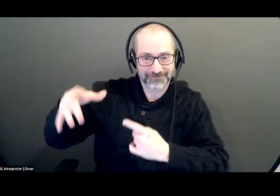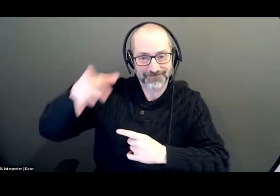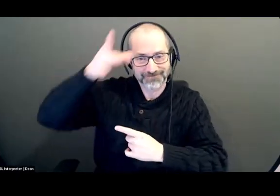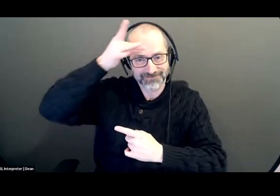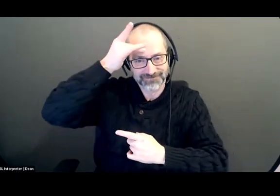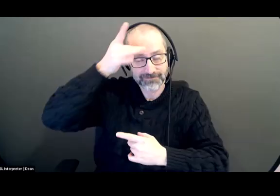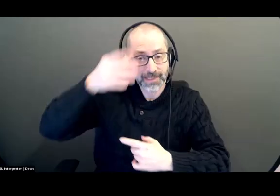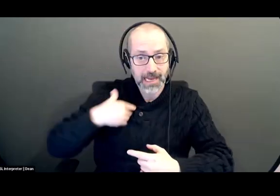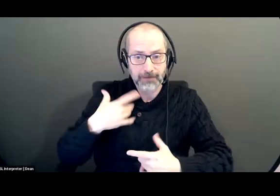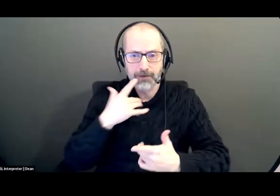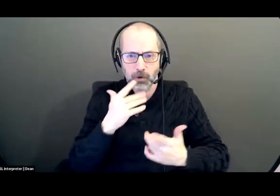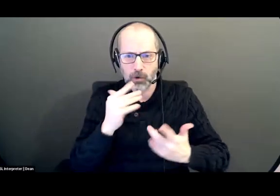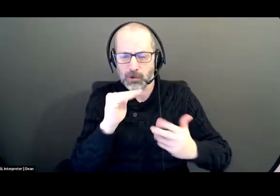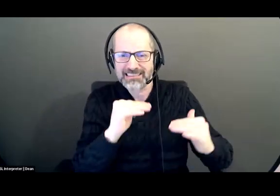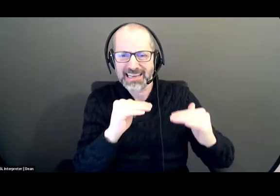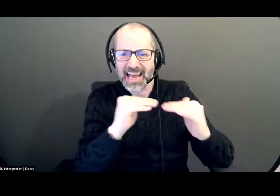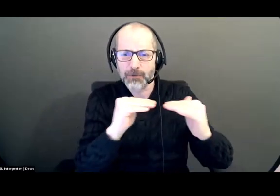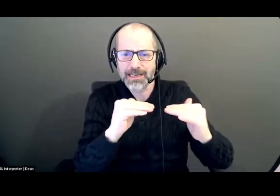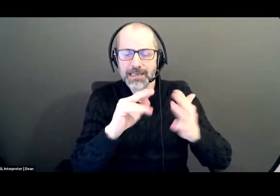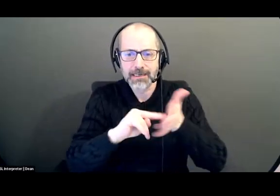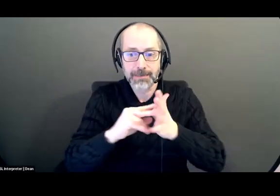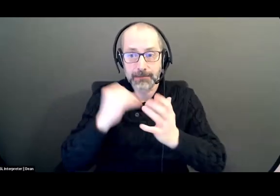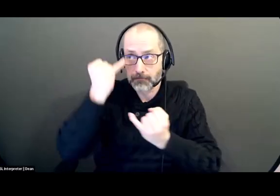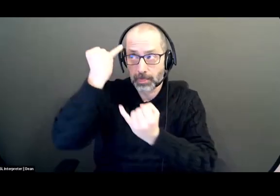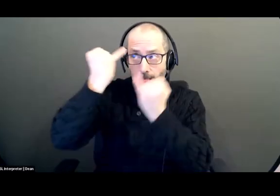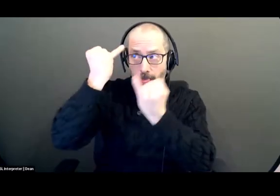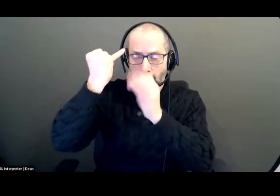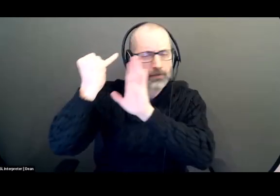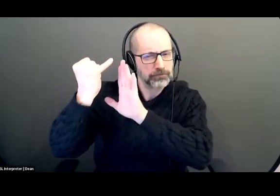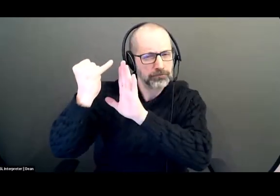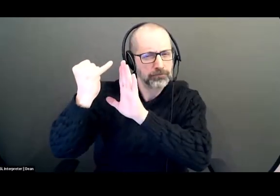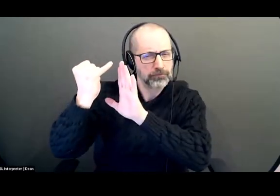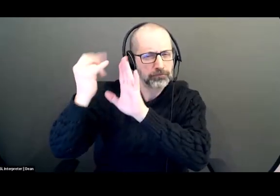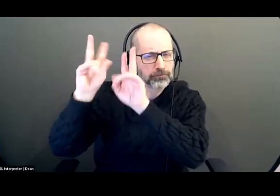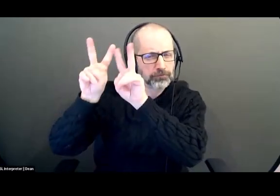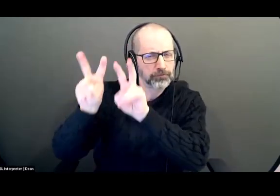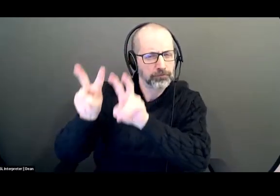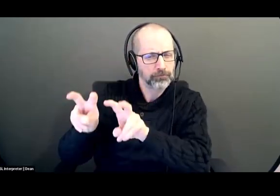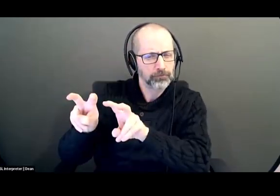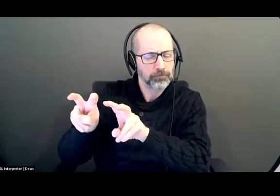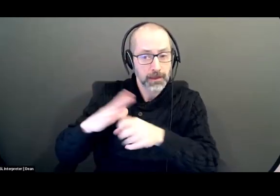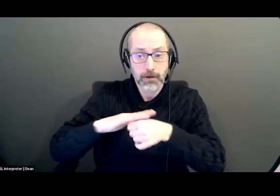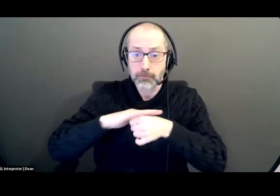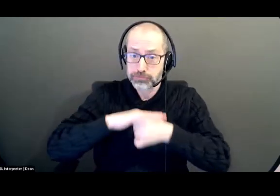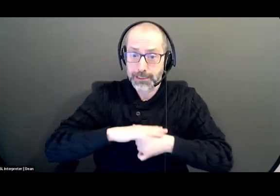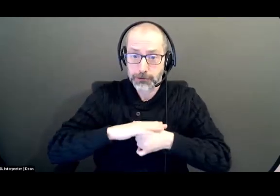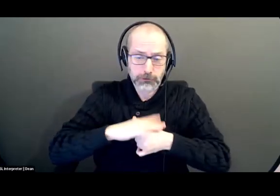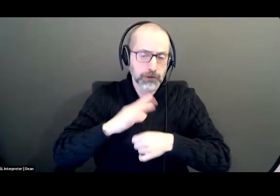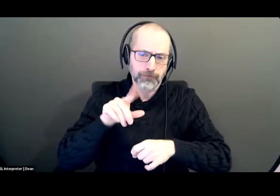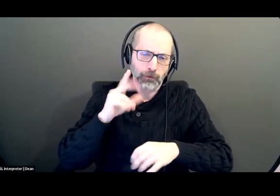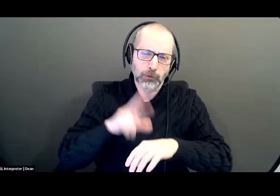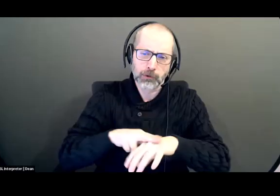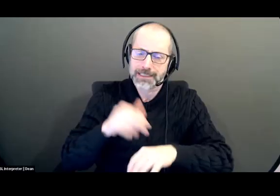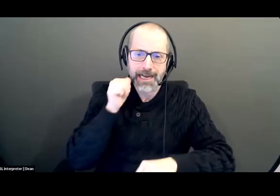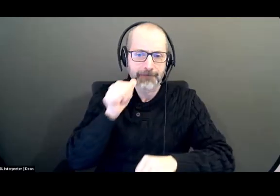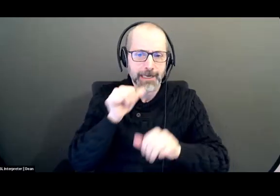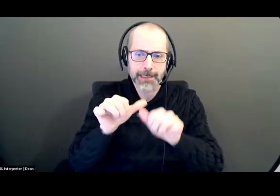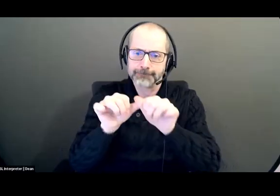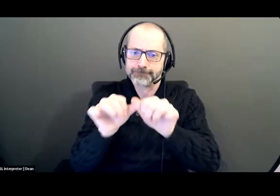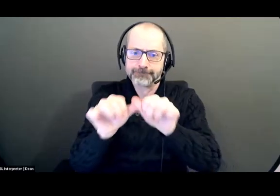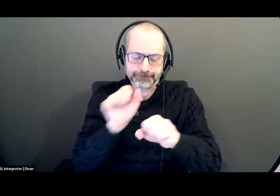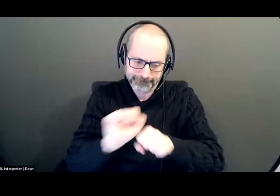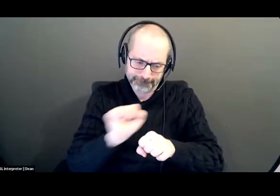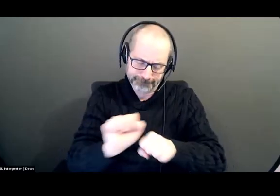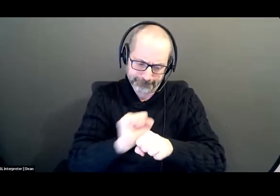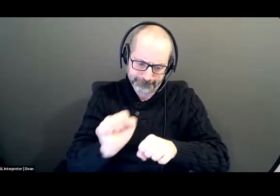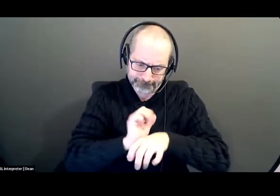practice. The need to think about equity every day, system change being slow, but what can I do today? What